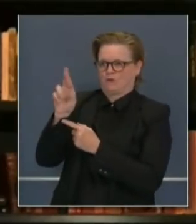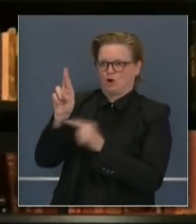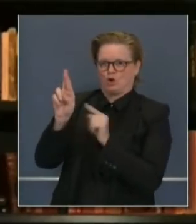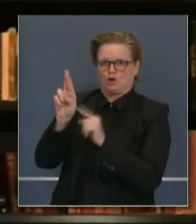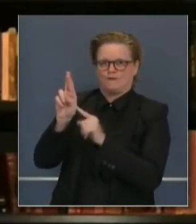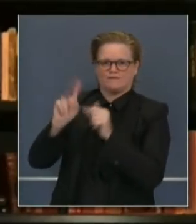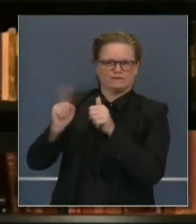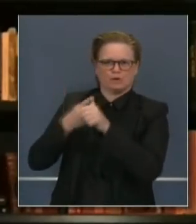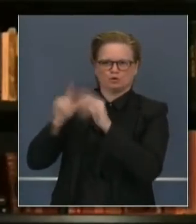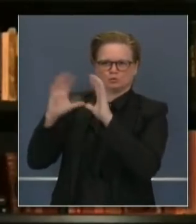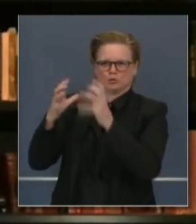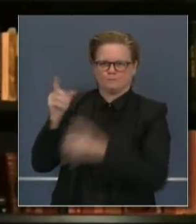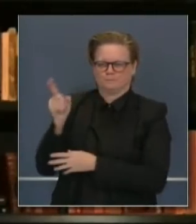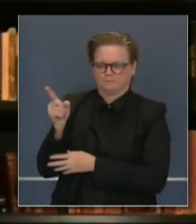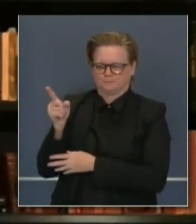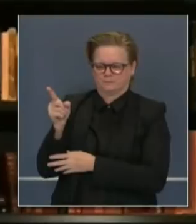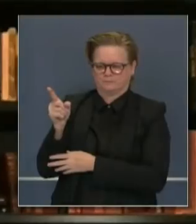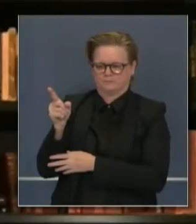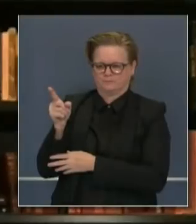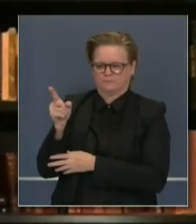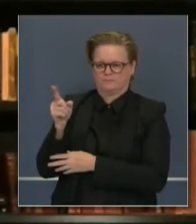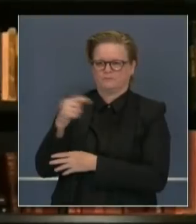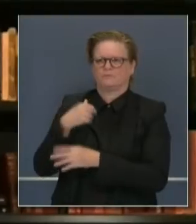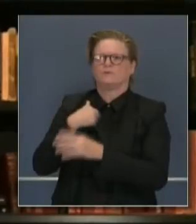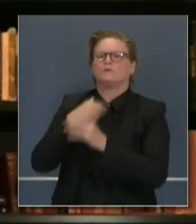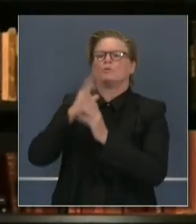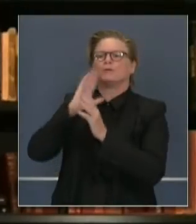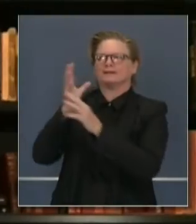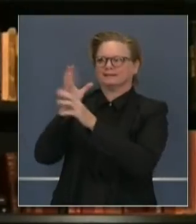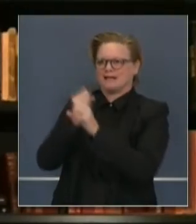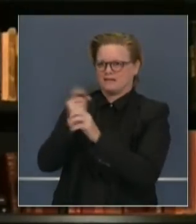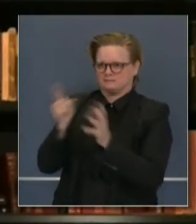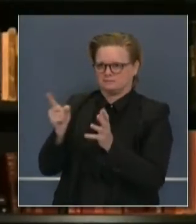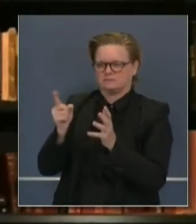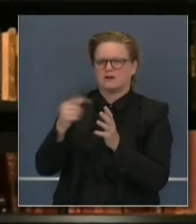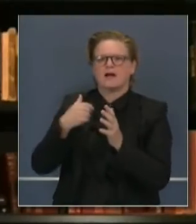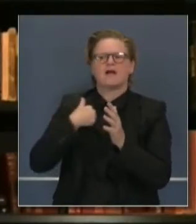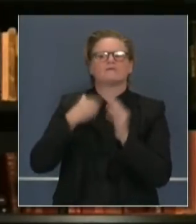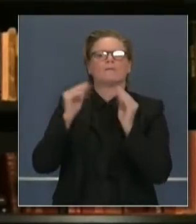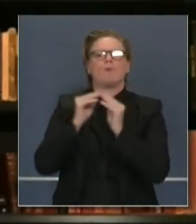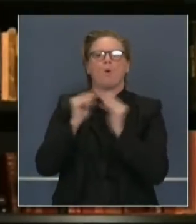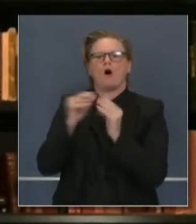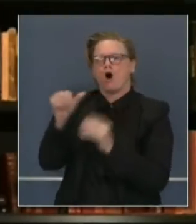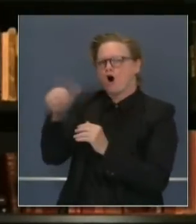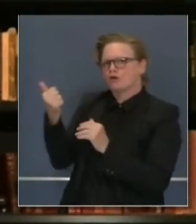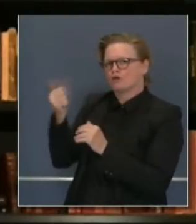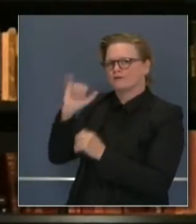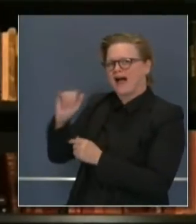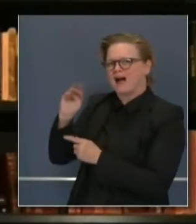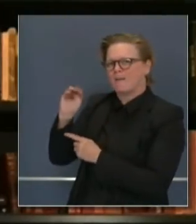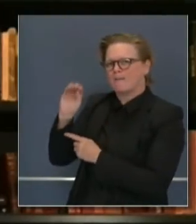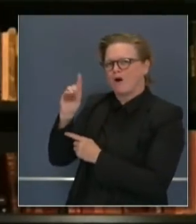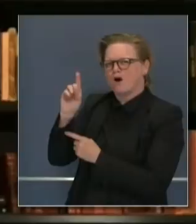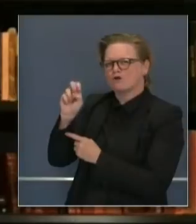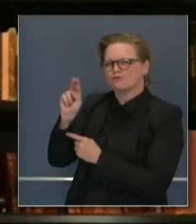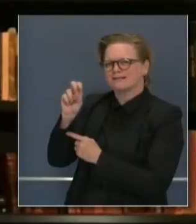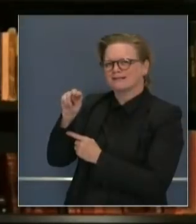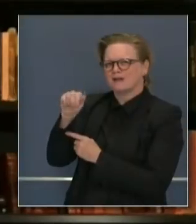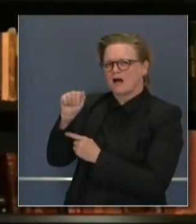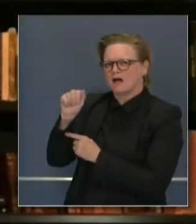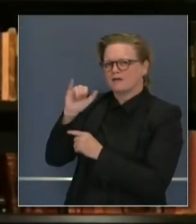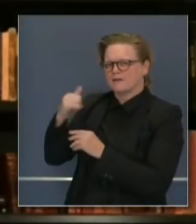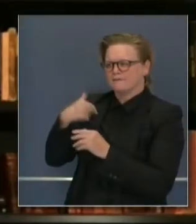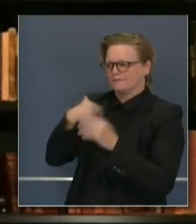tranche of doses, but the conversations, the advanced conversation with Moderna. We are putting together plans that would have